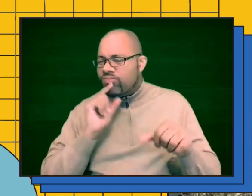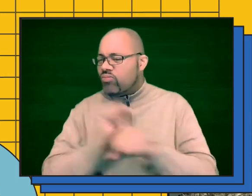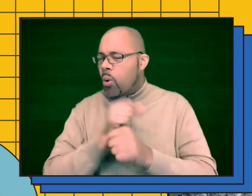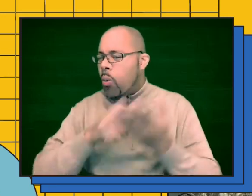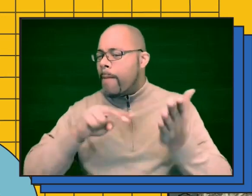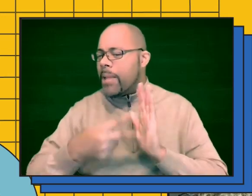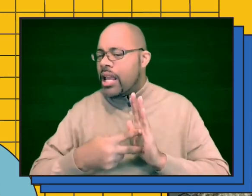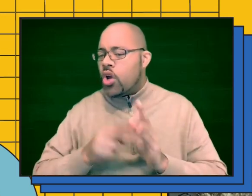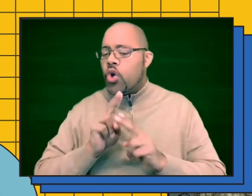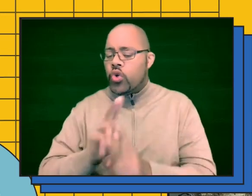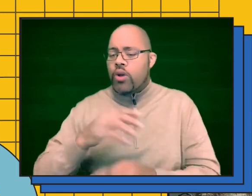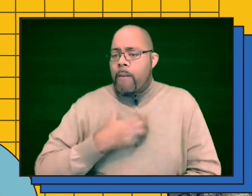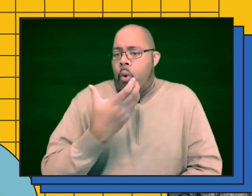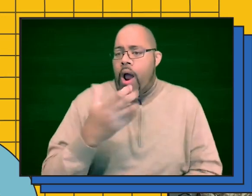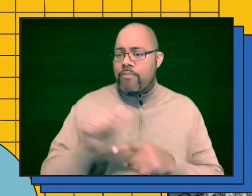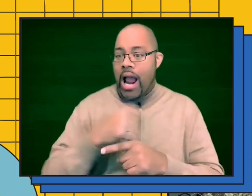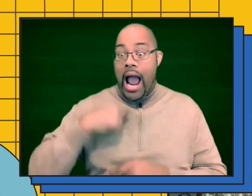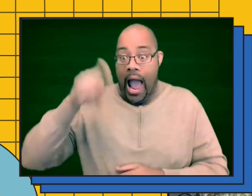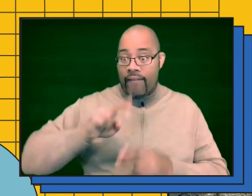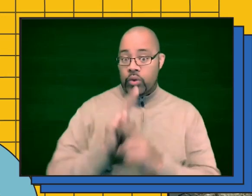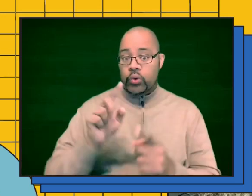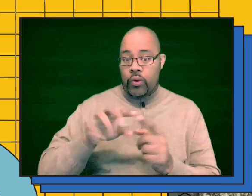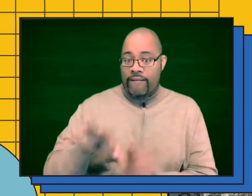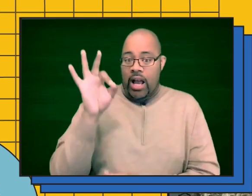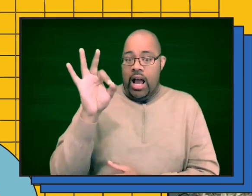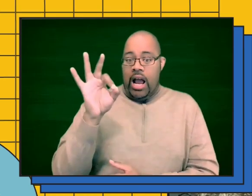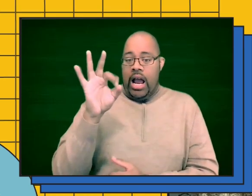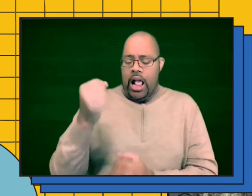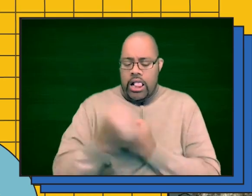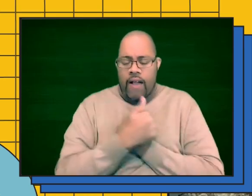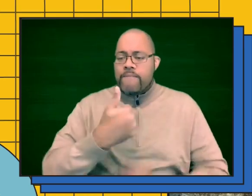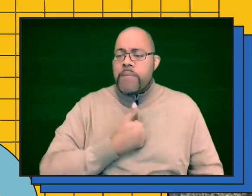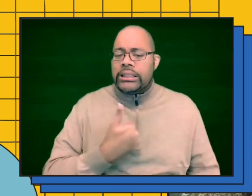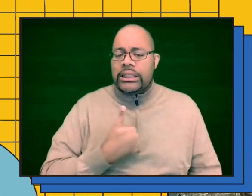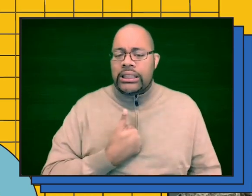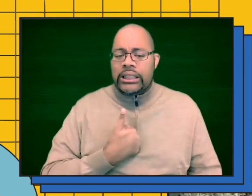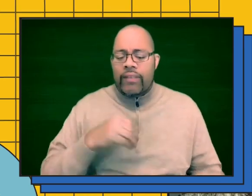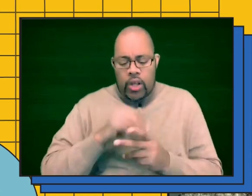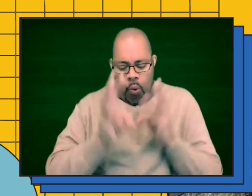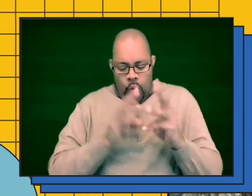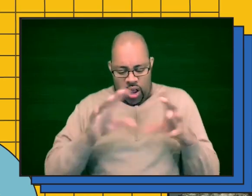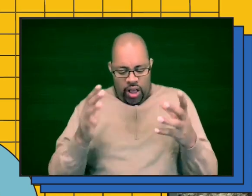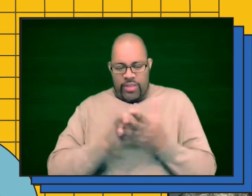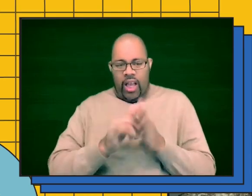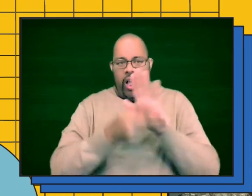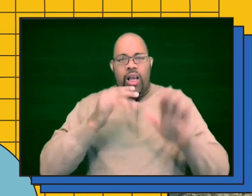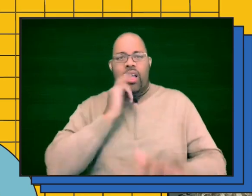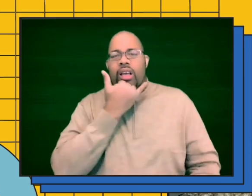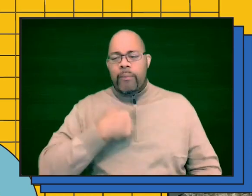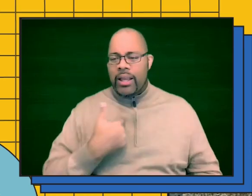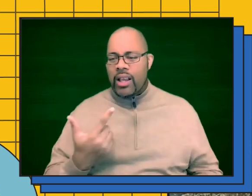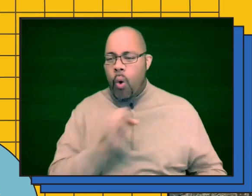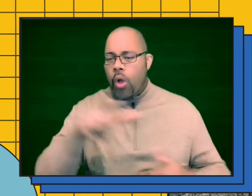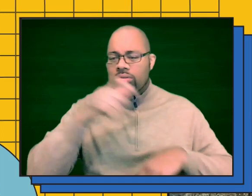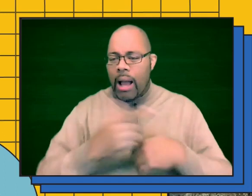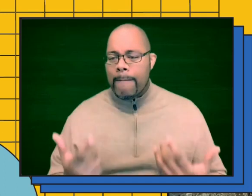language, using the poetic practices I've had to use to find and love myself in a world that misnames me